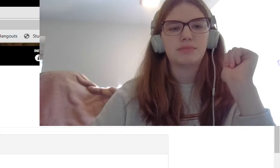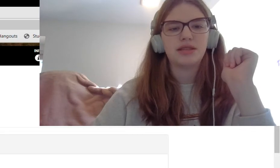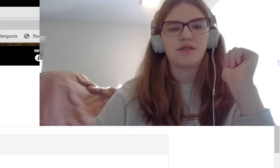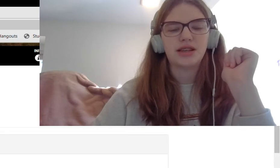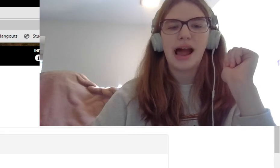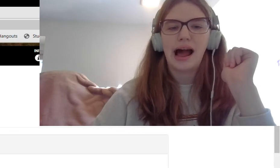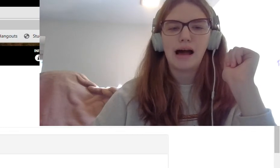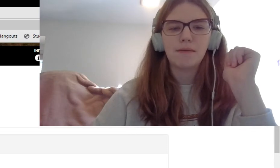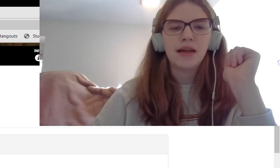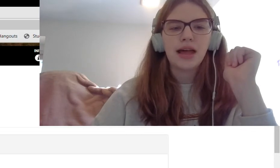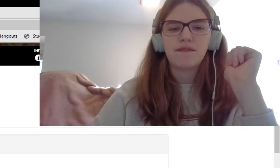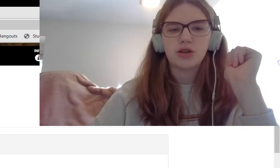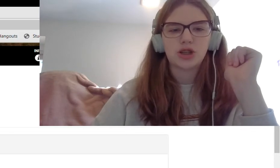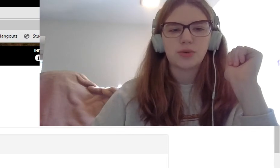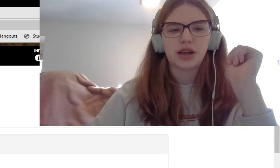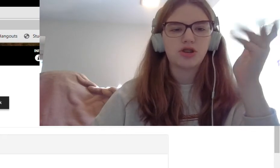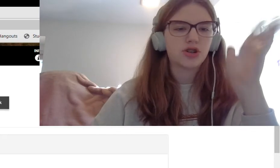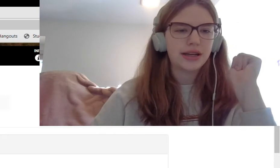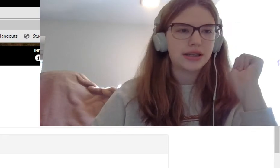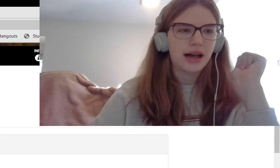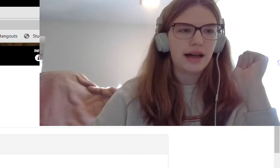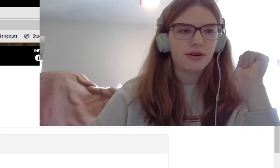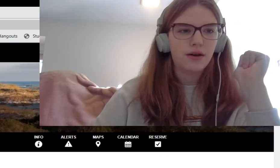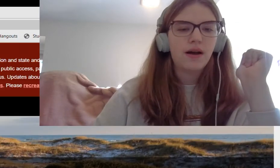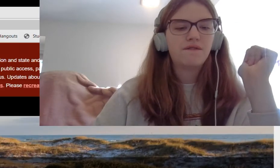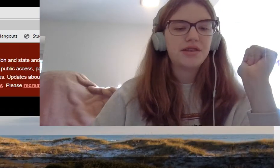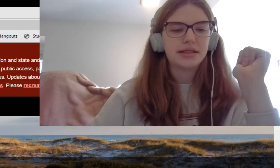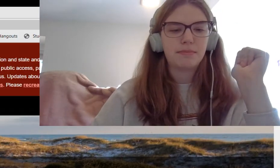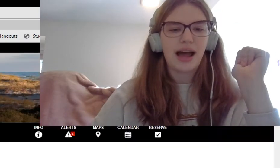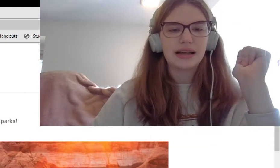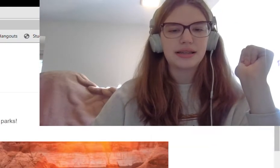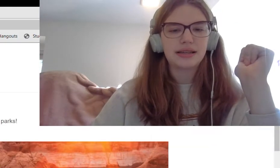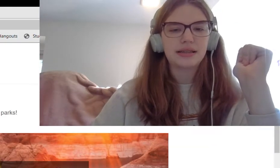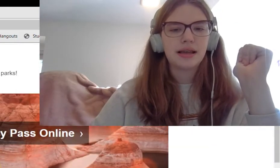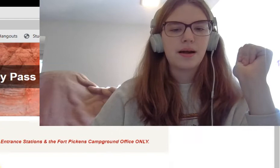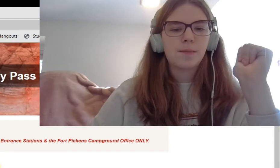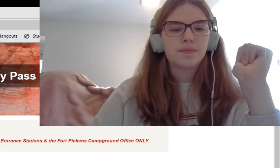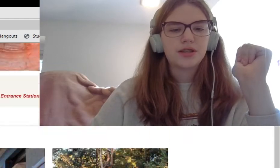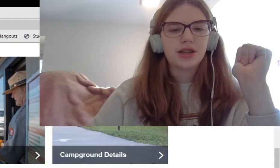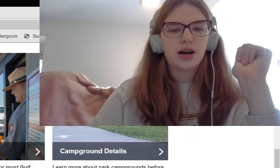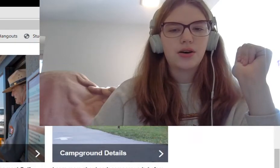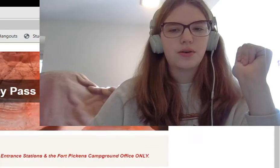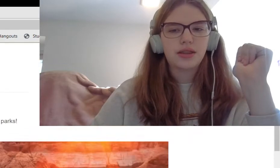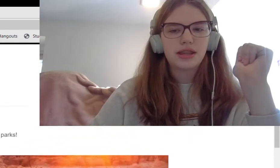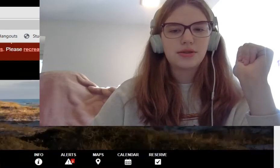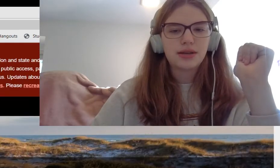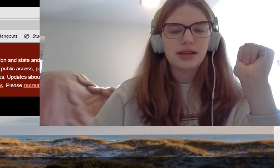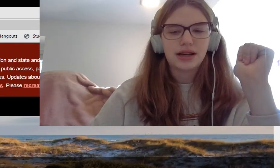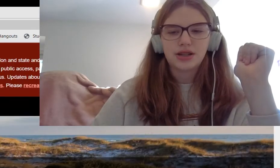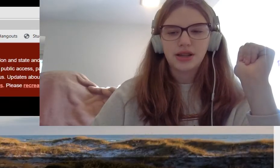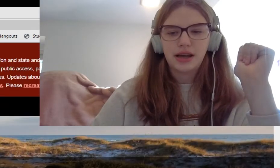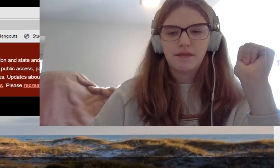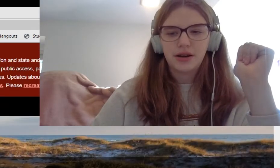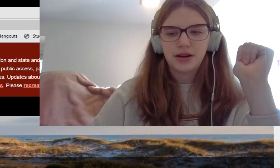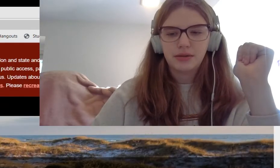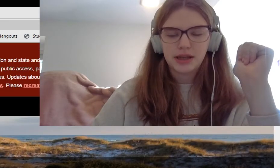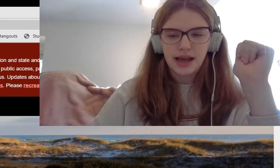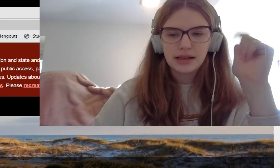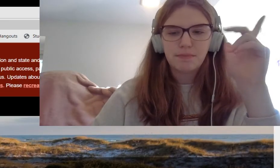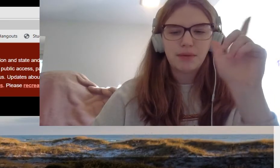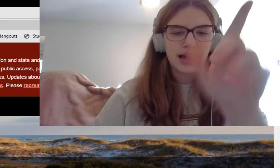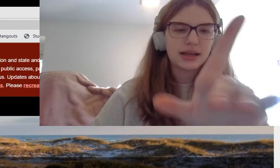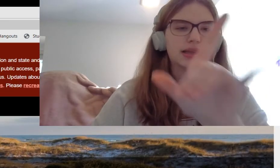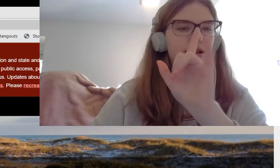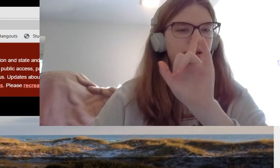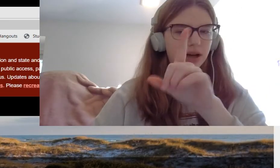gives you like the specific tab. If you just want to go straight to, I don't know, fees and passes. So this was actually a very good